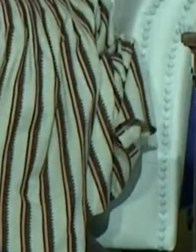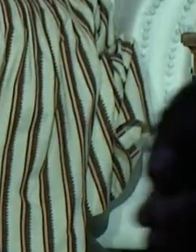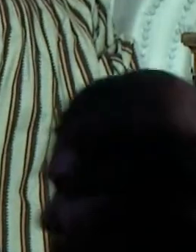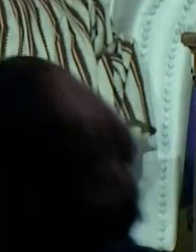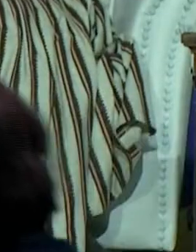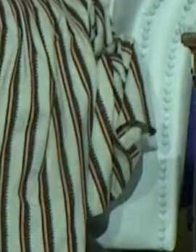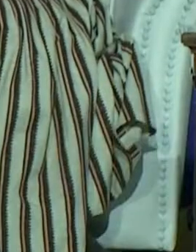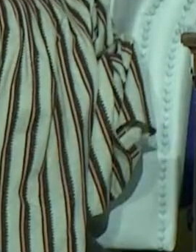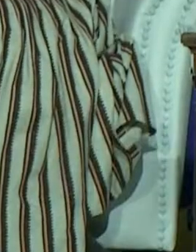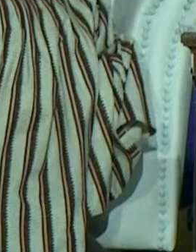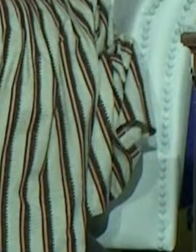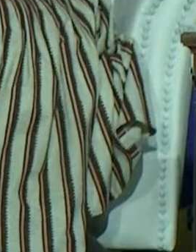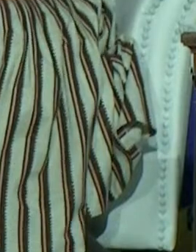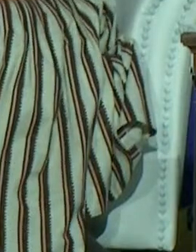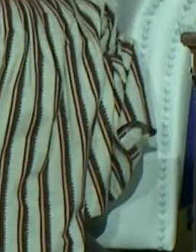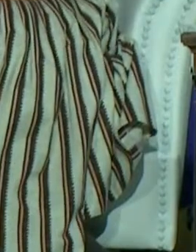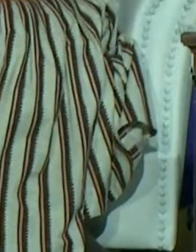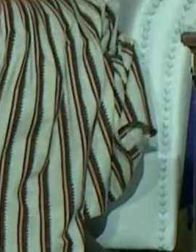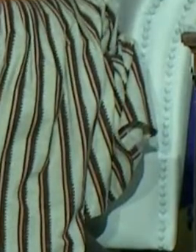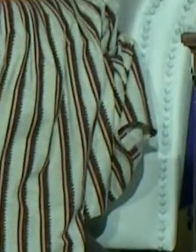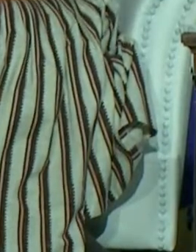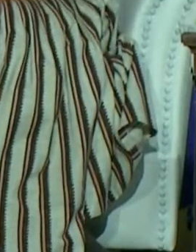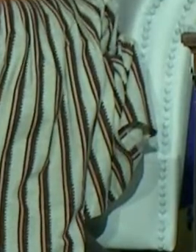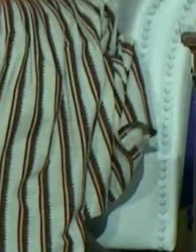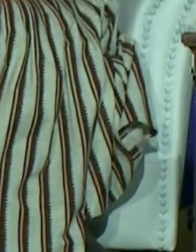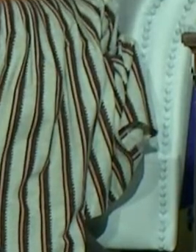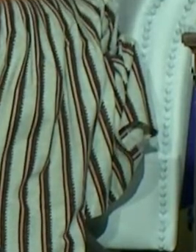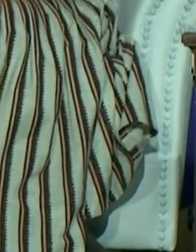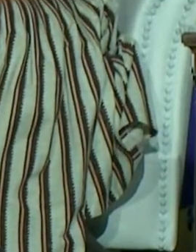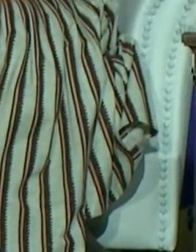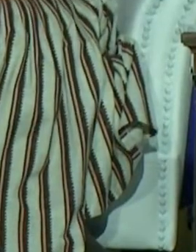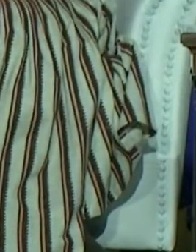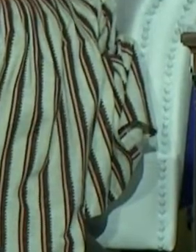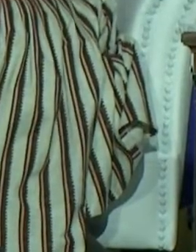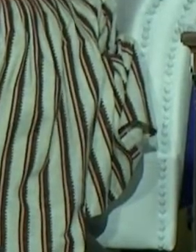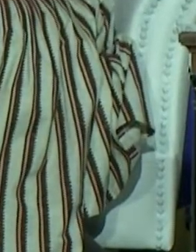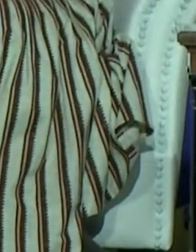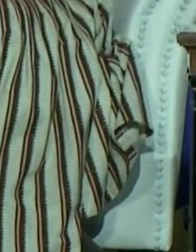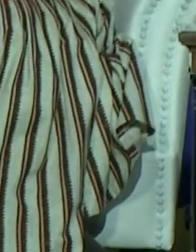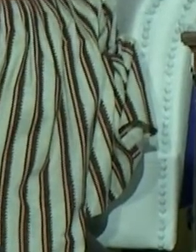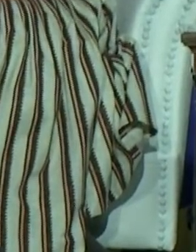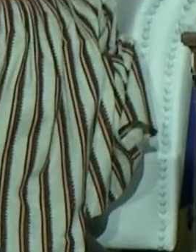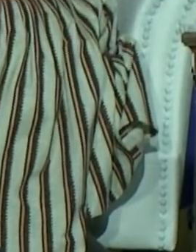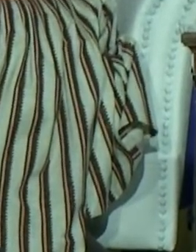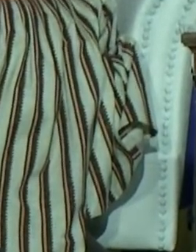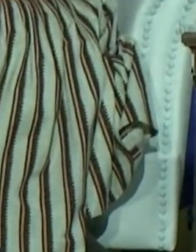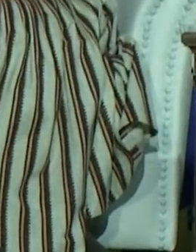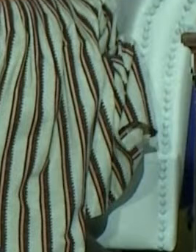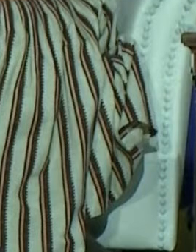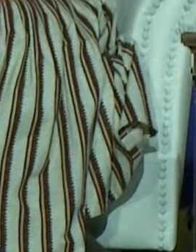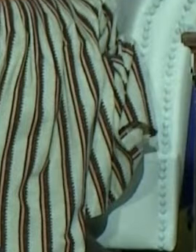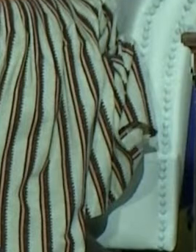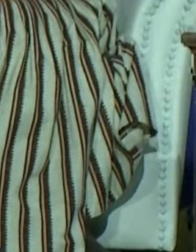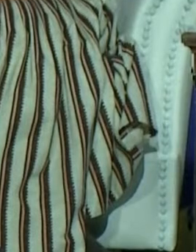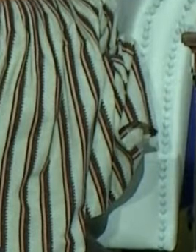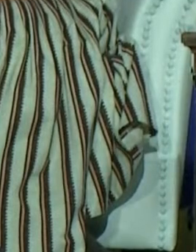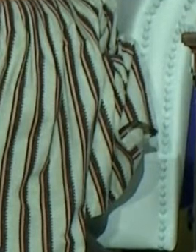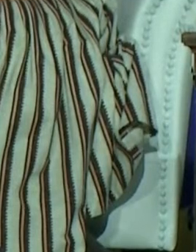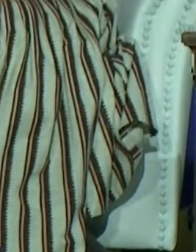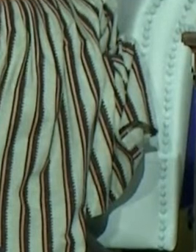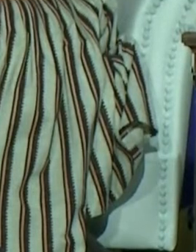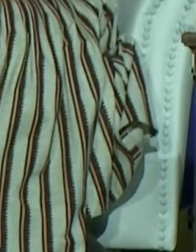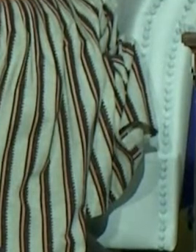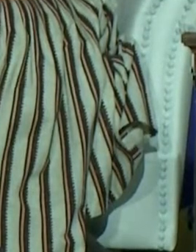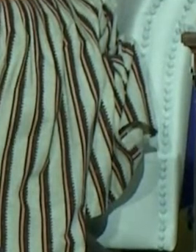but we have 2 panels that should have happened by now. So without further ado, I am